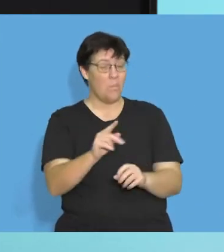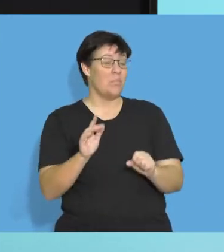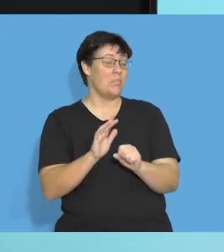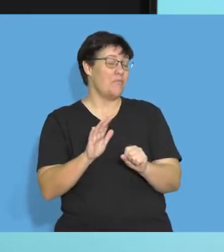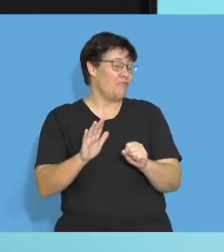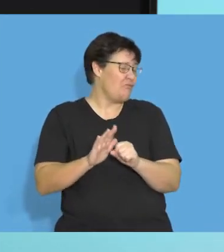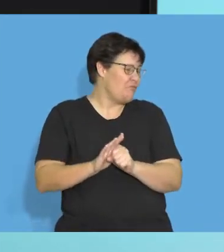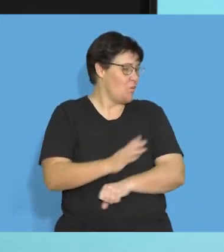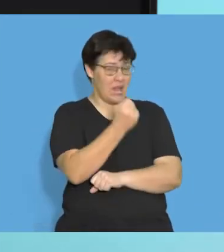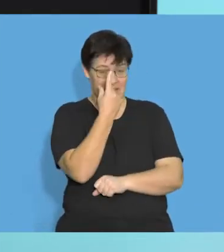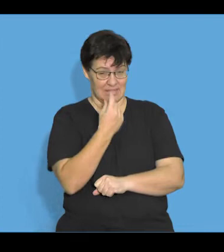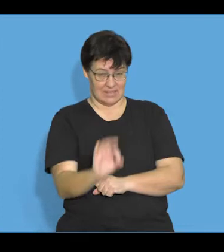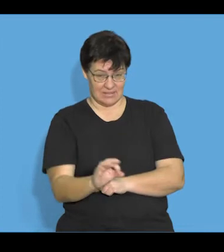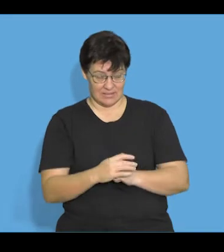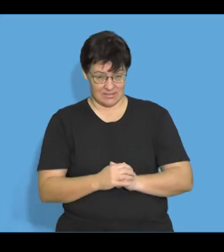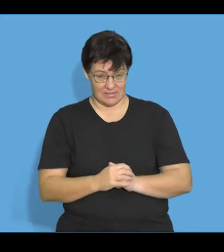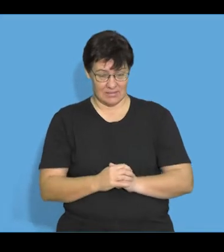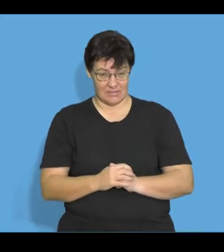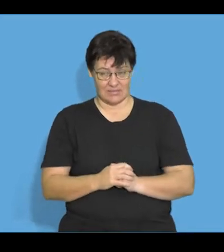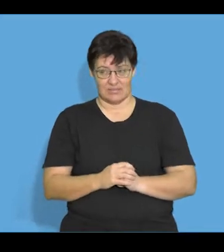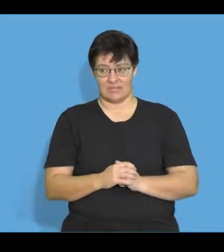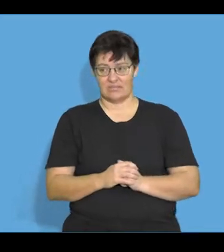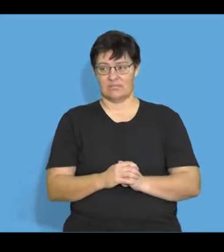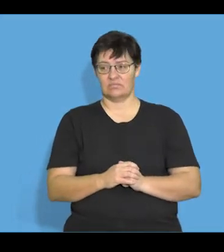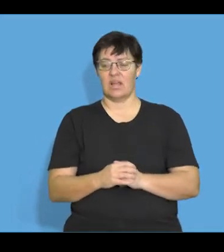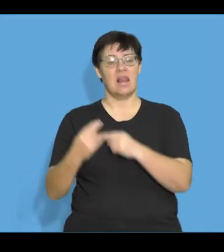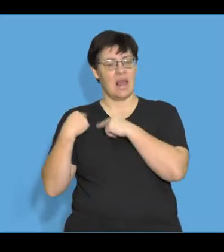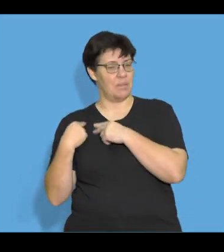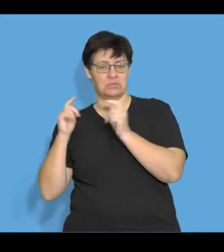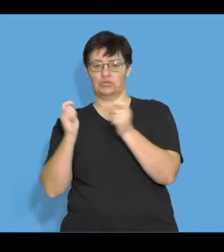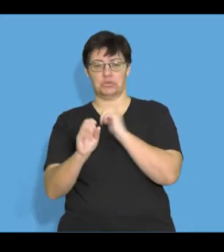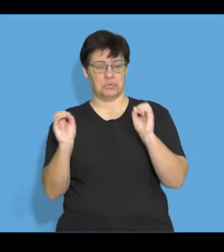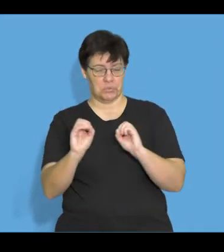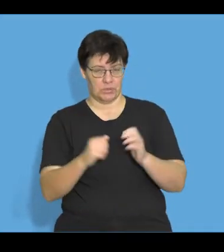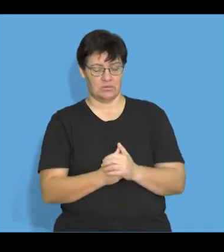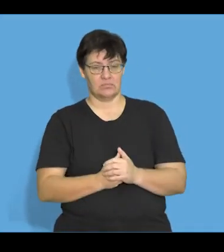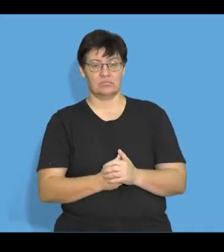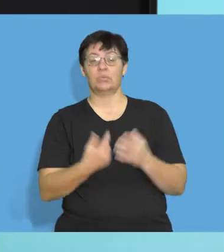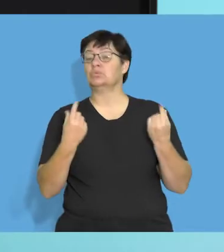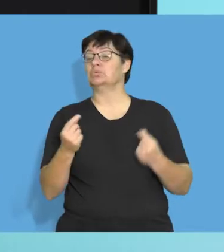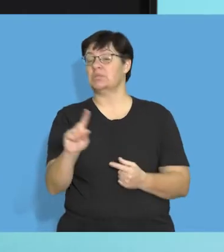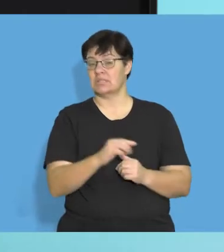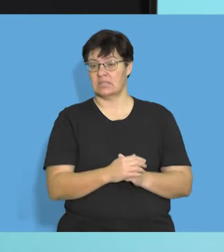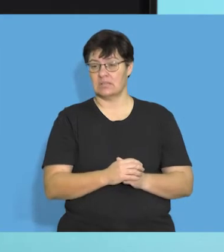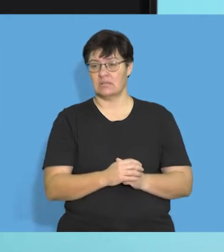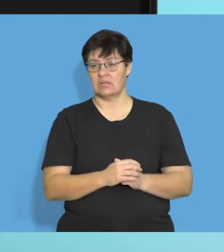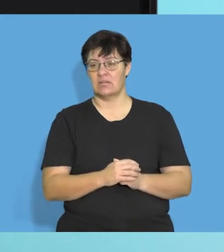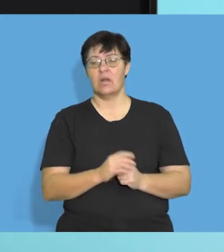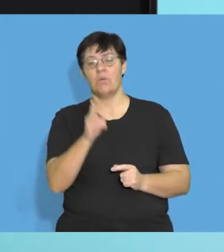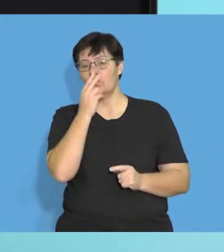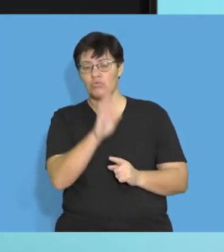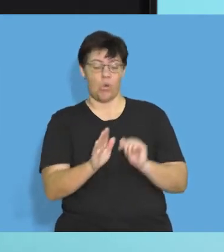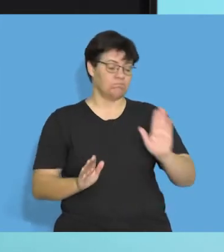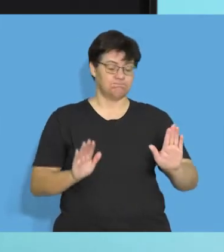this. Right, your liabilities remain unchanged. So now what I've done for you, I've shown you a